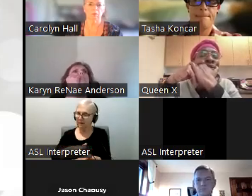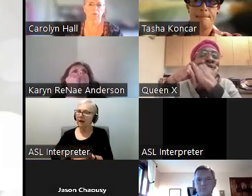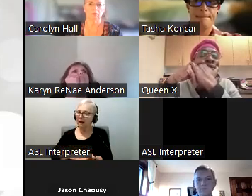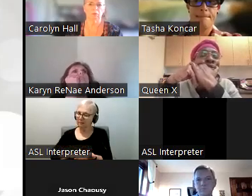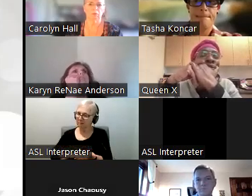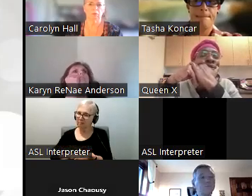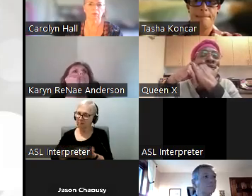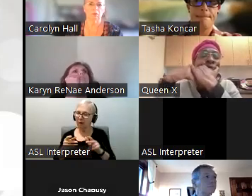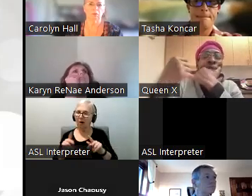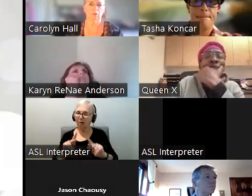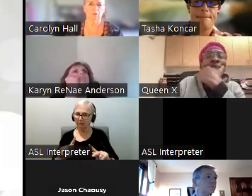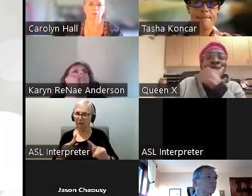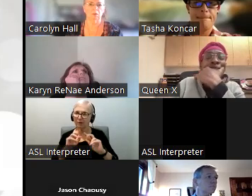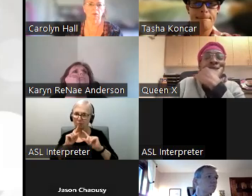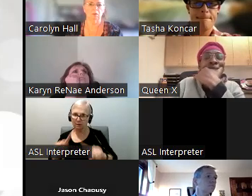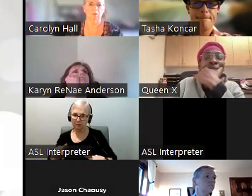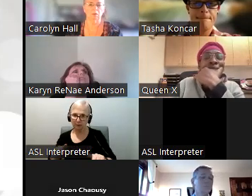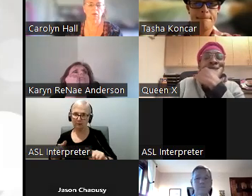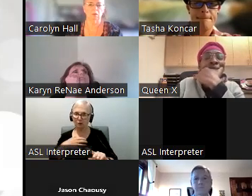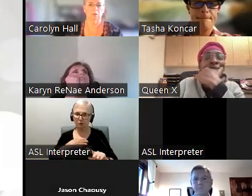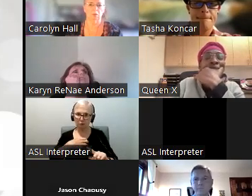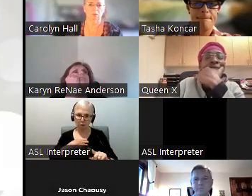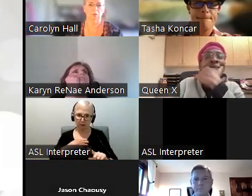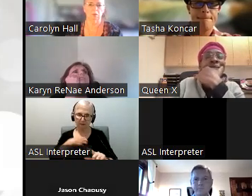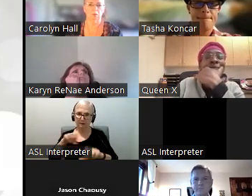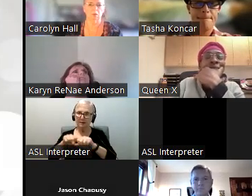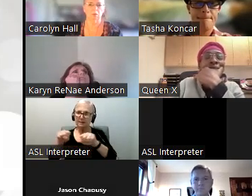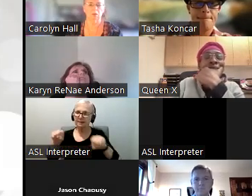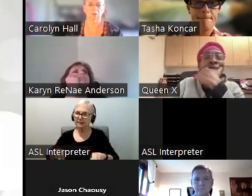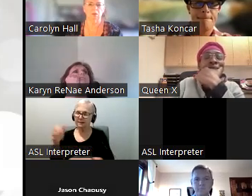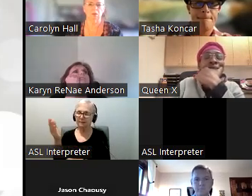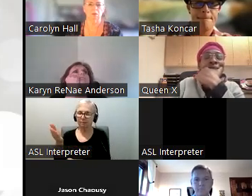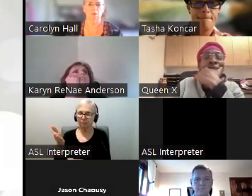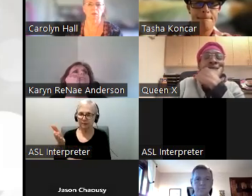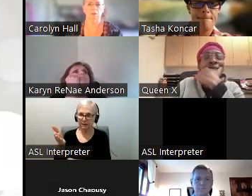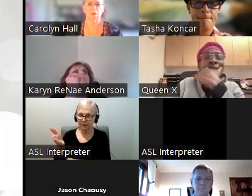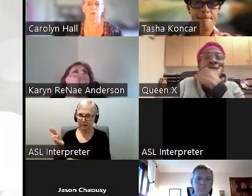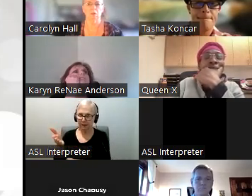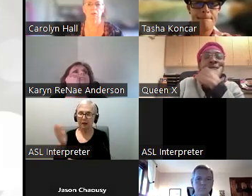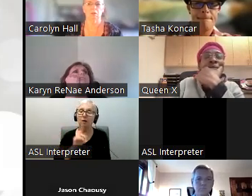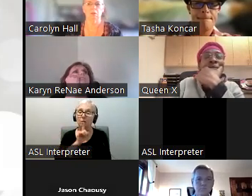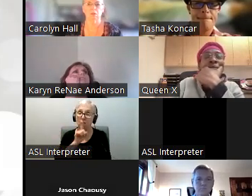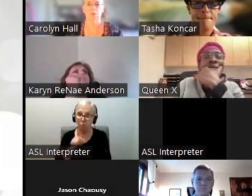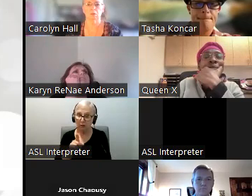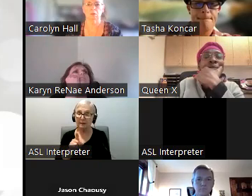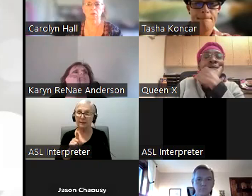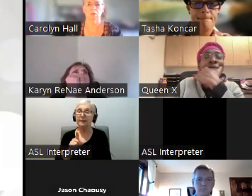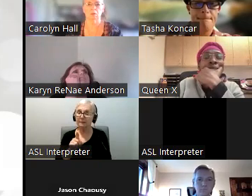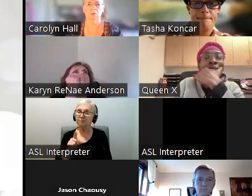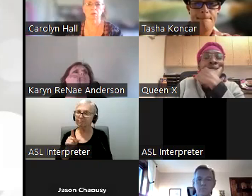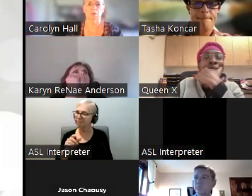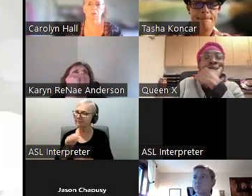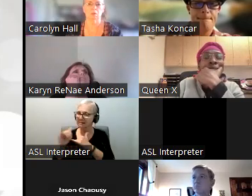opportunities and kind of some of the responses to this grievance system presentation. And I really echo what Tom said. I